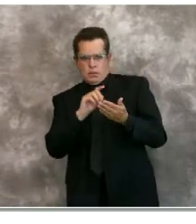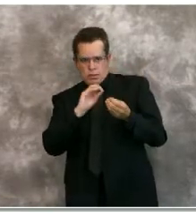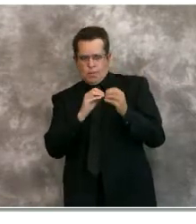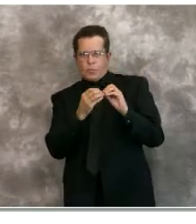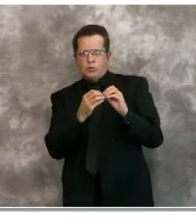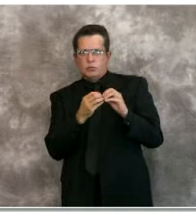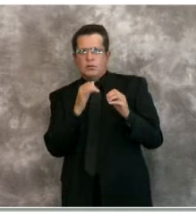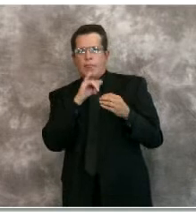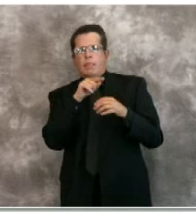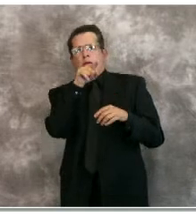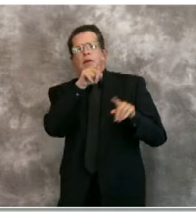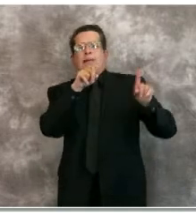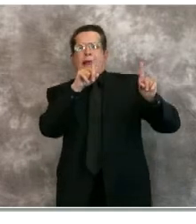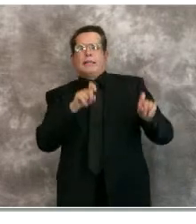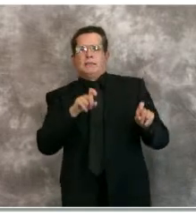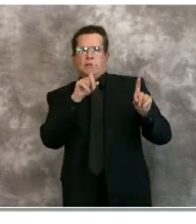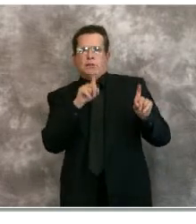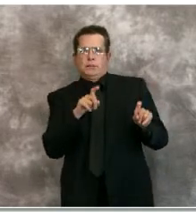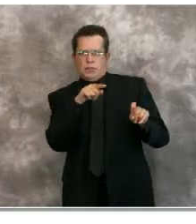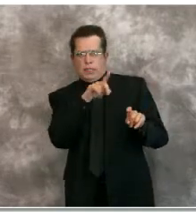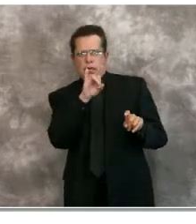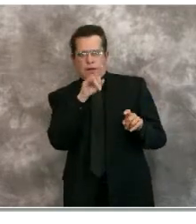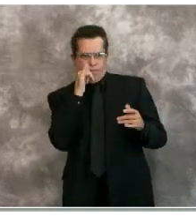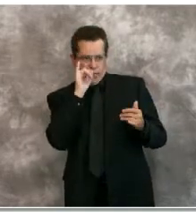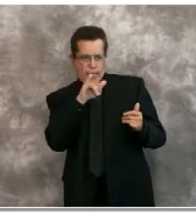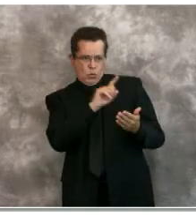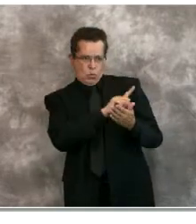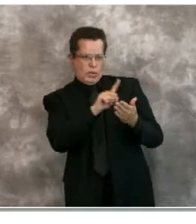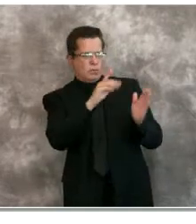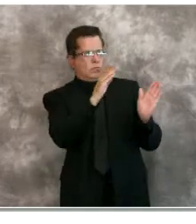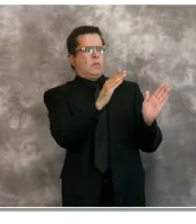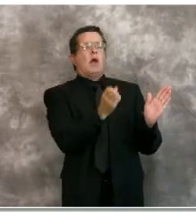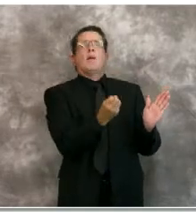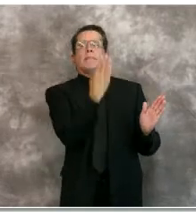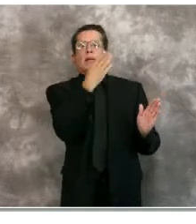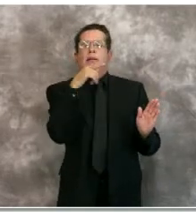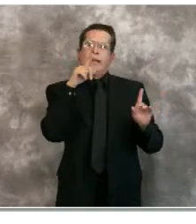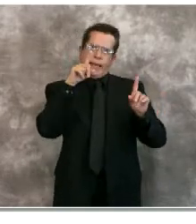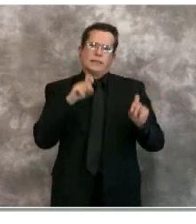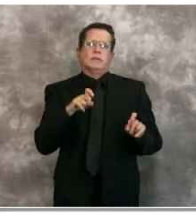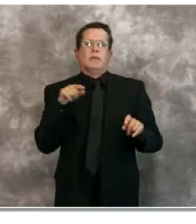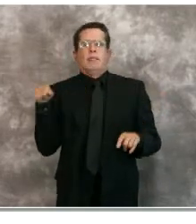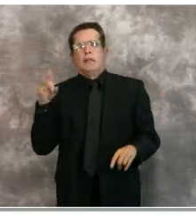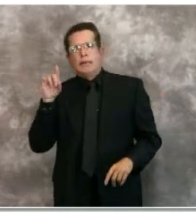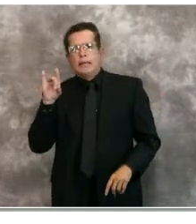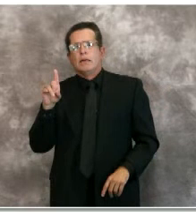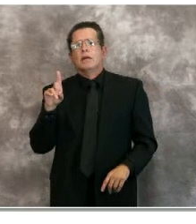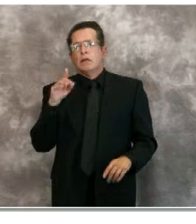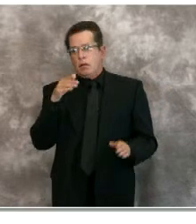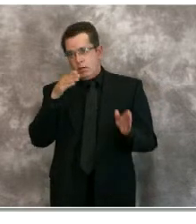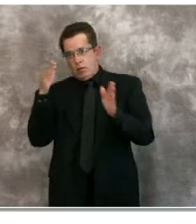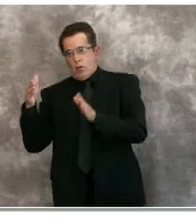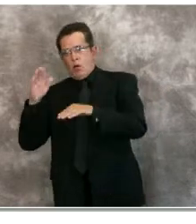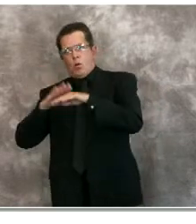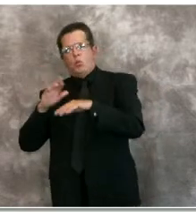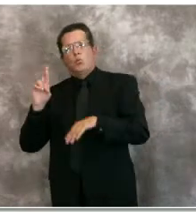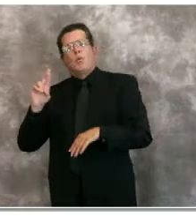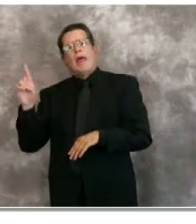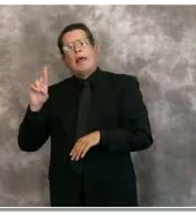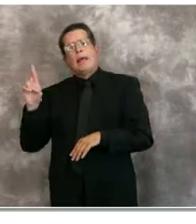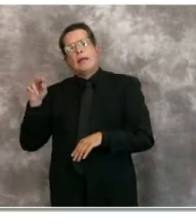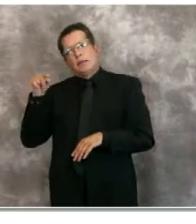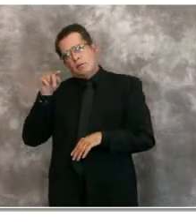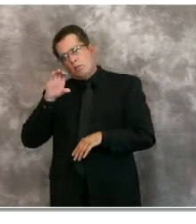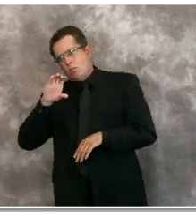tests performed for the week identified. And then additionally, on the right side, you have